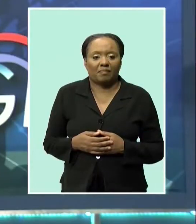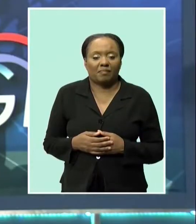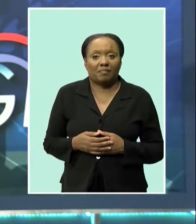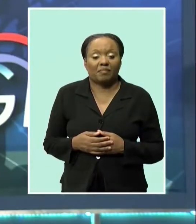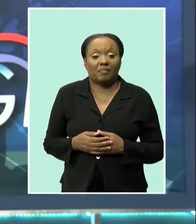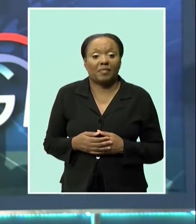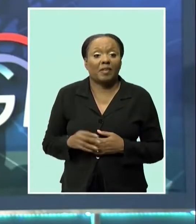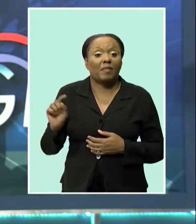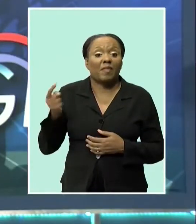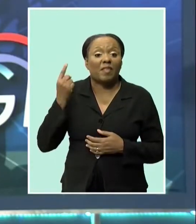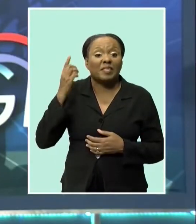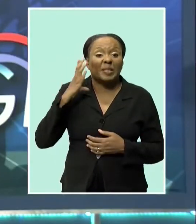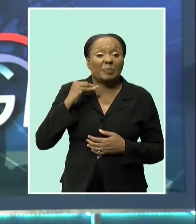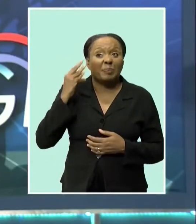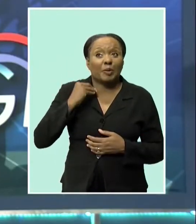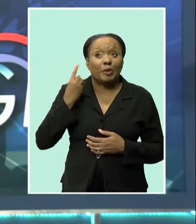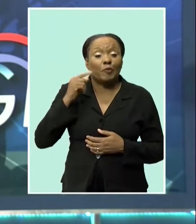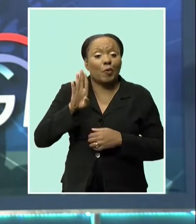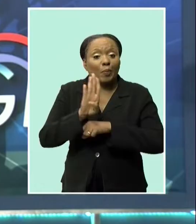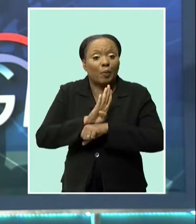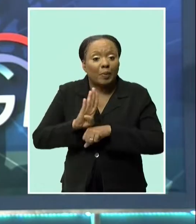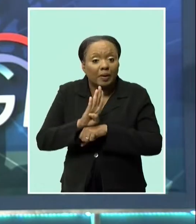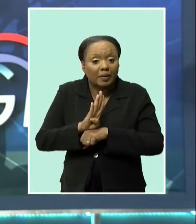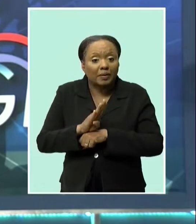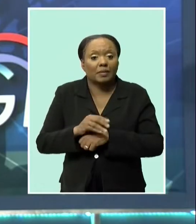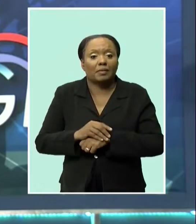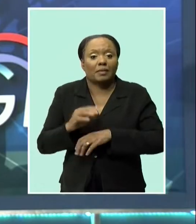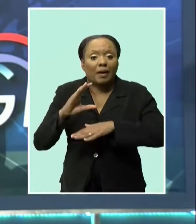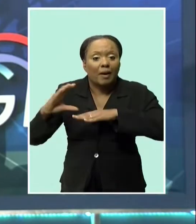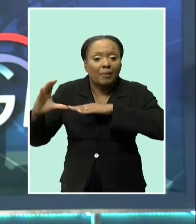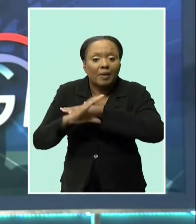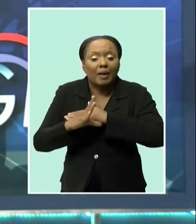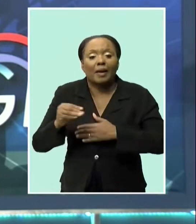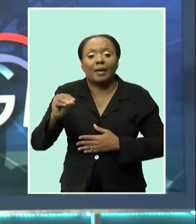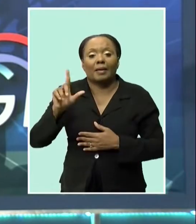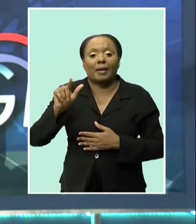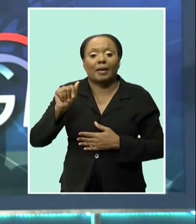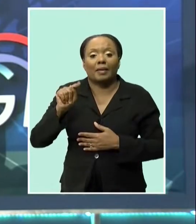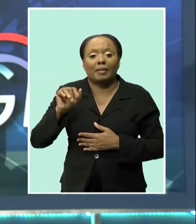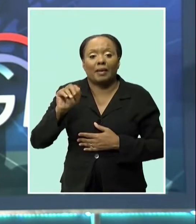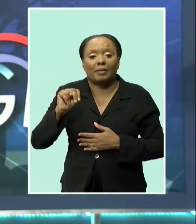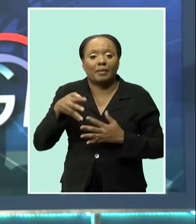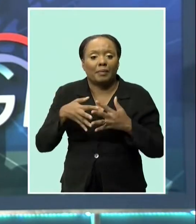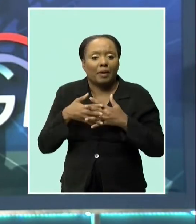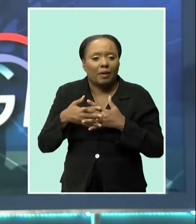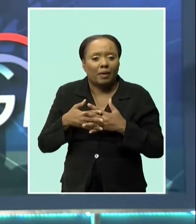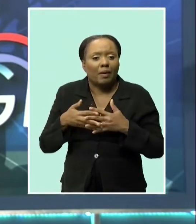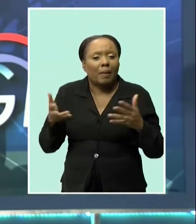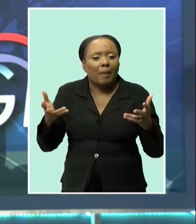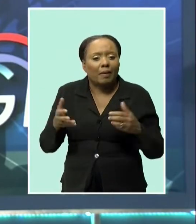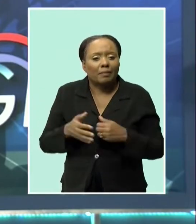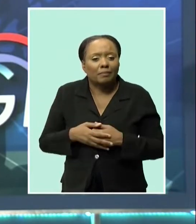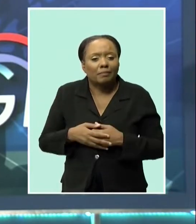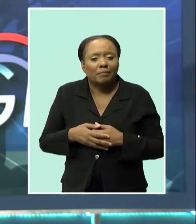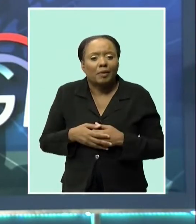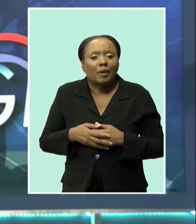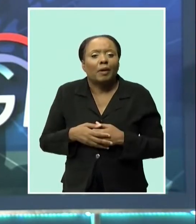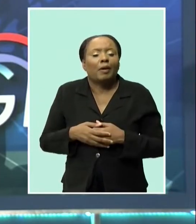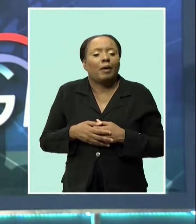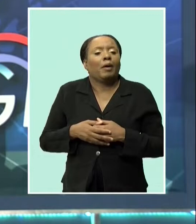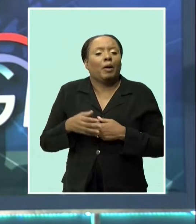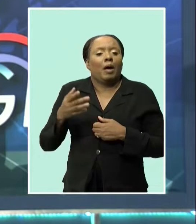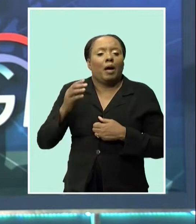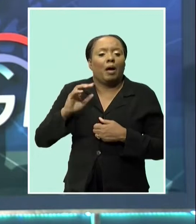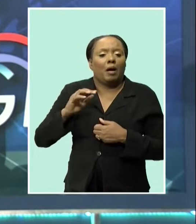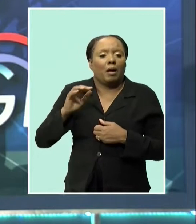A first for Barbados, the Caribbean and Latin America, as the island scores a major goal in the world of international diplomacy and labor